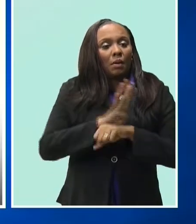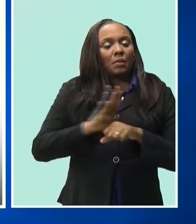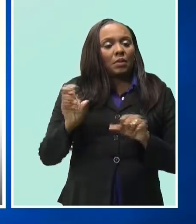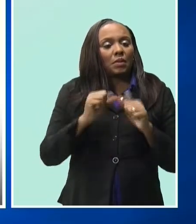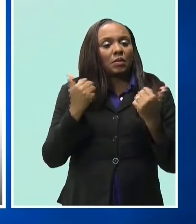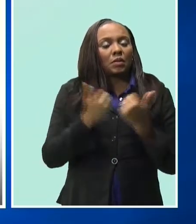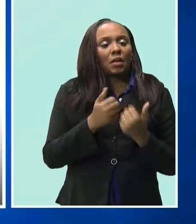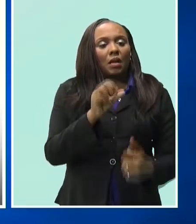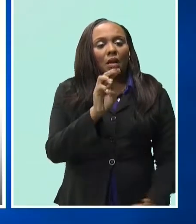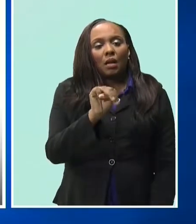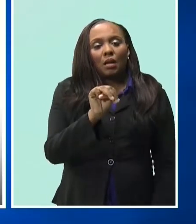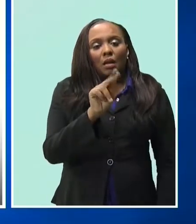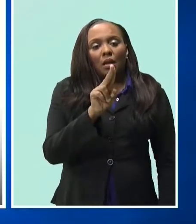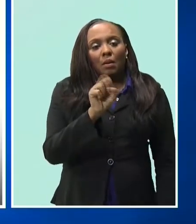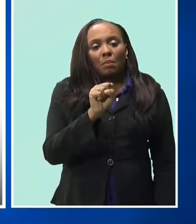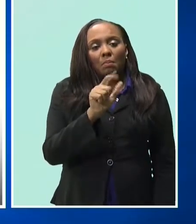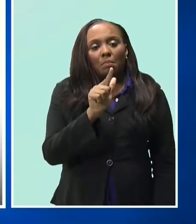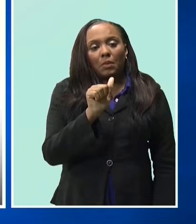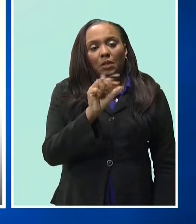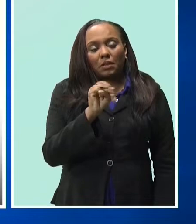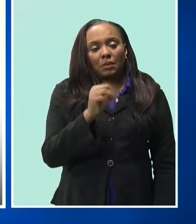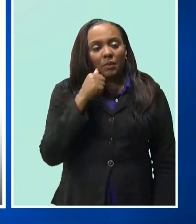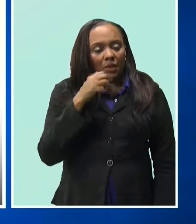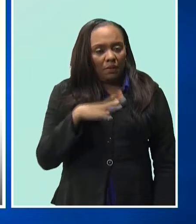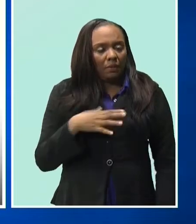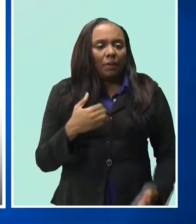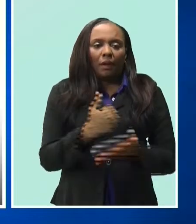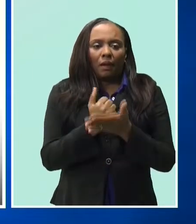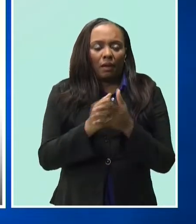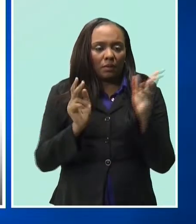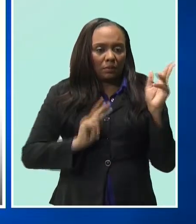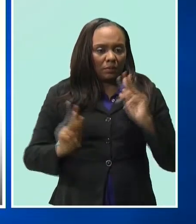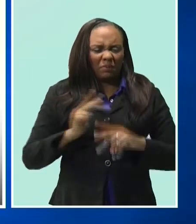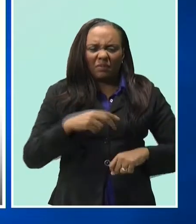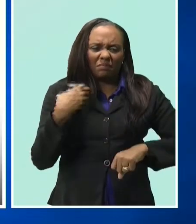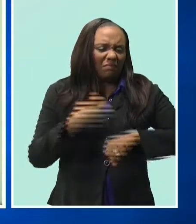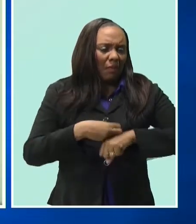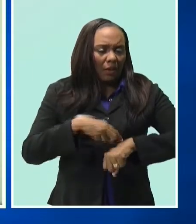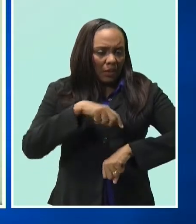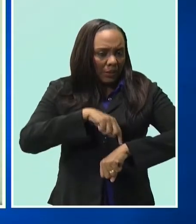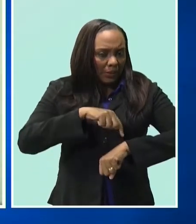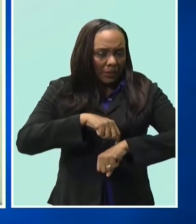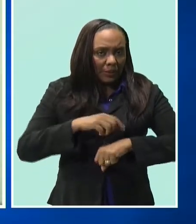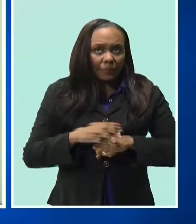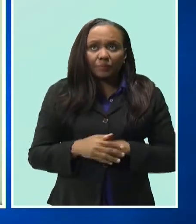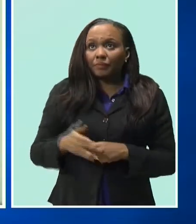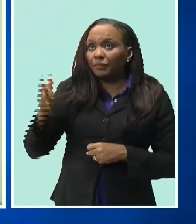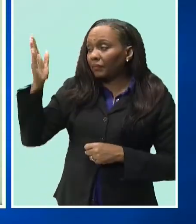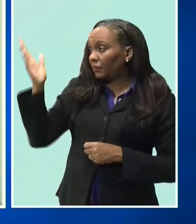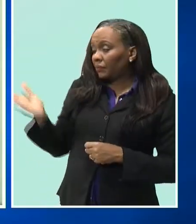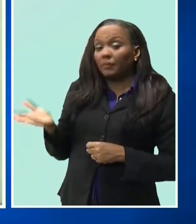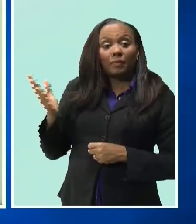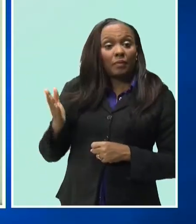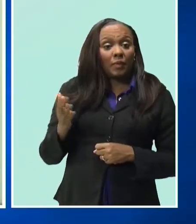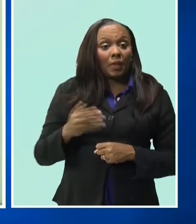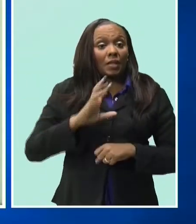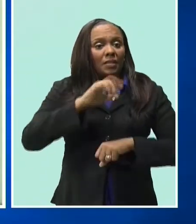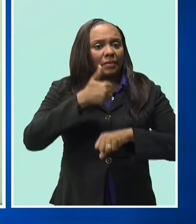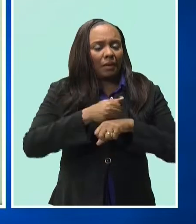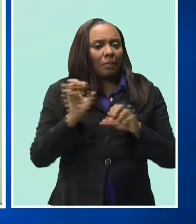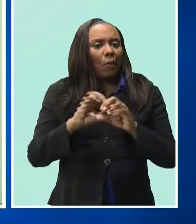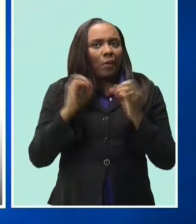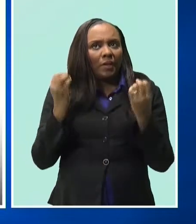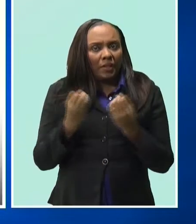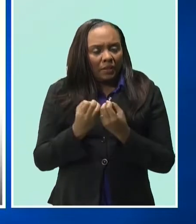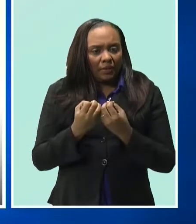is another entity aiding members of its community during this difficult time. Founder Farhana Balbulia says the